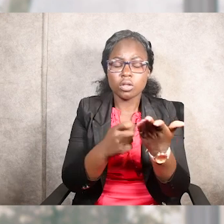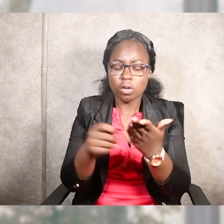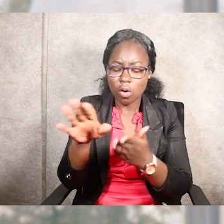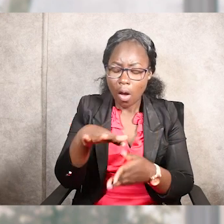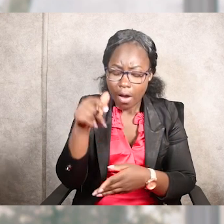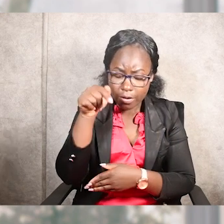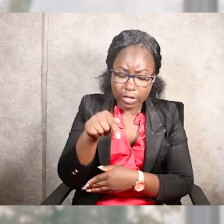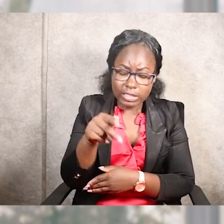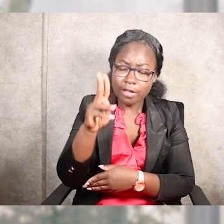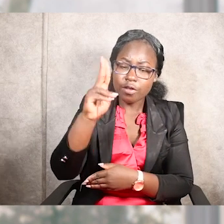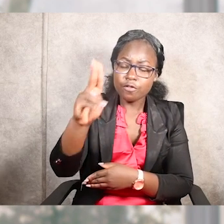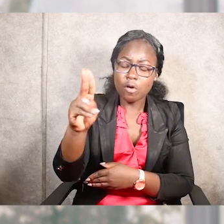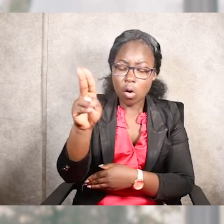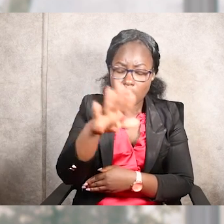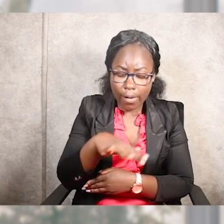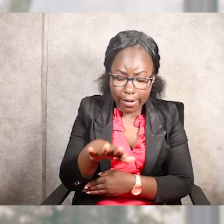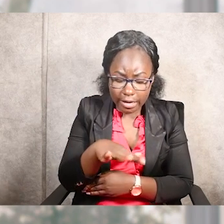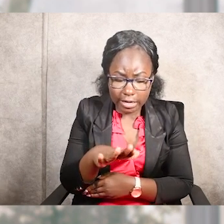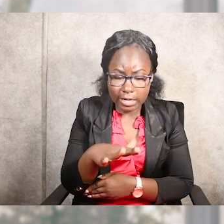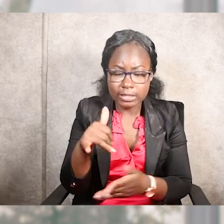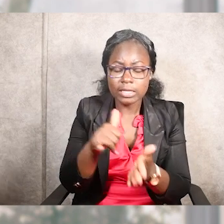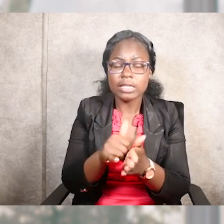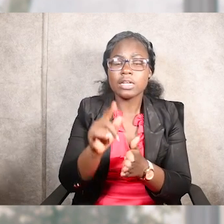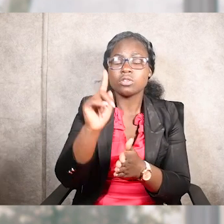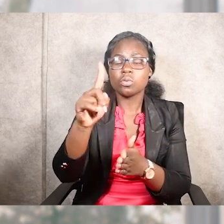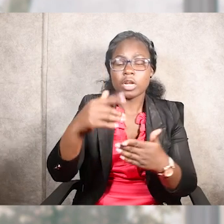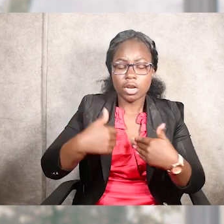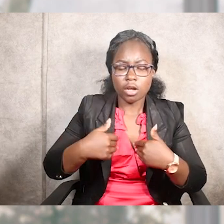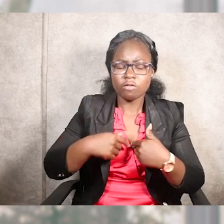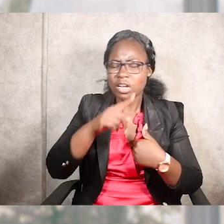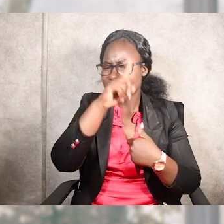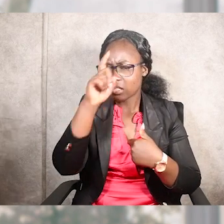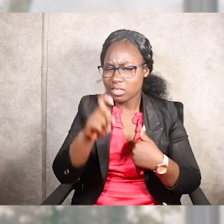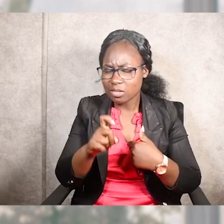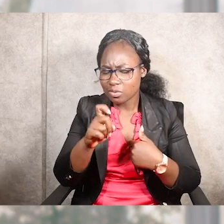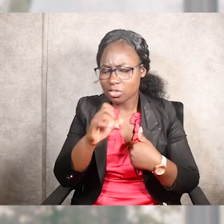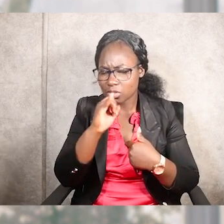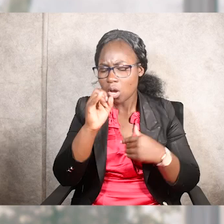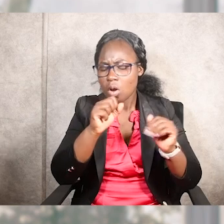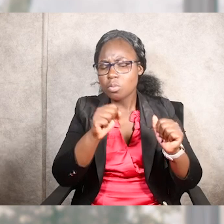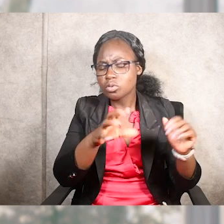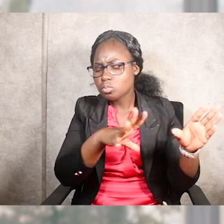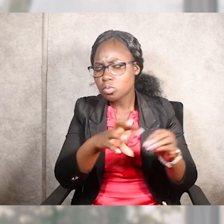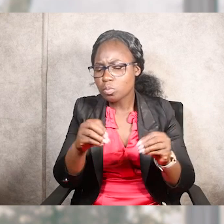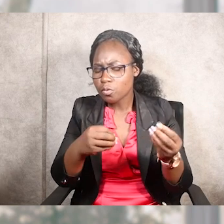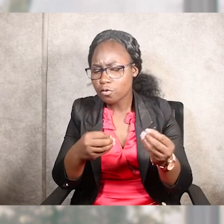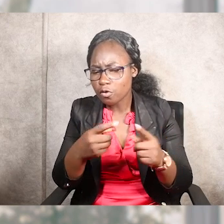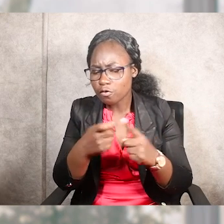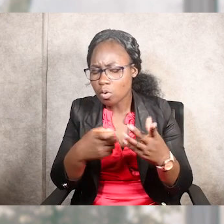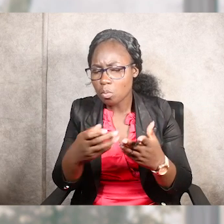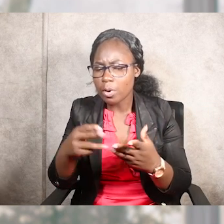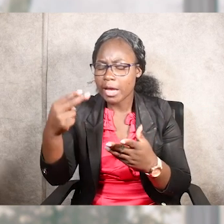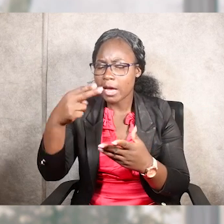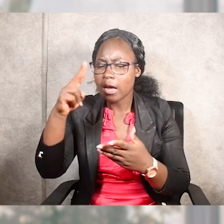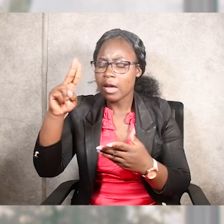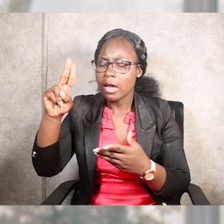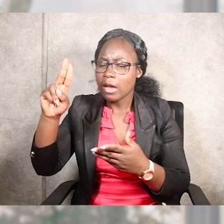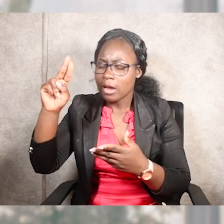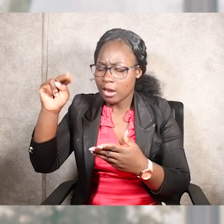are the 4 stages that one undergoes. And the question usually is, can I move from honeymoon to mastery? Yes, but of